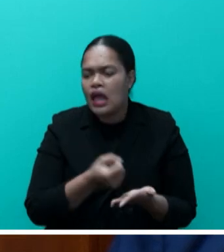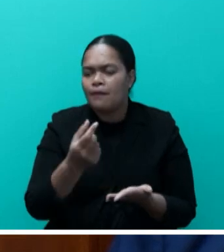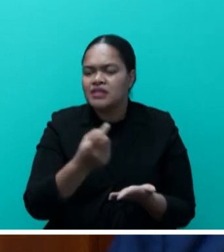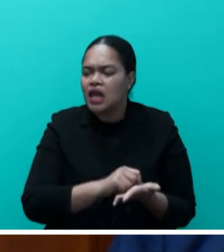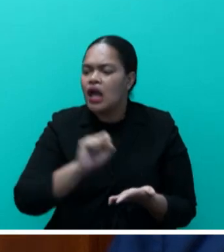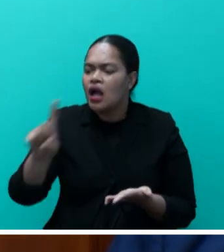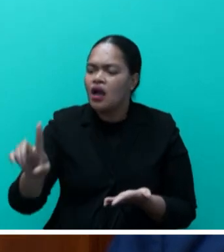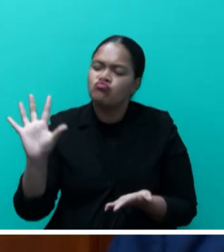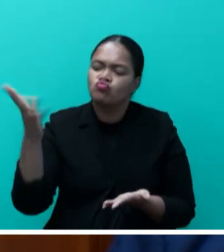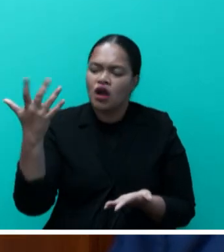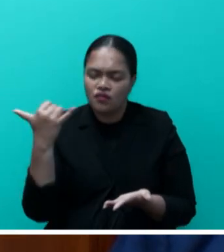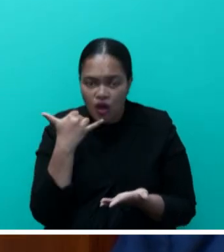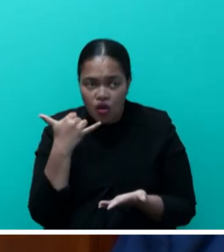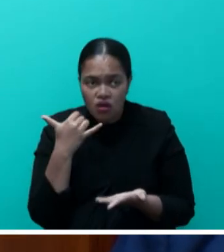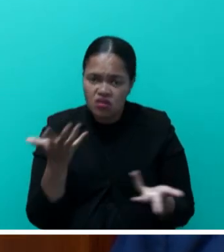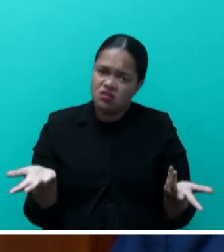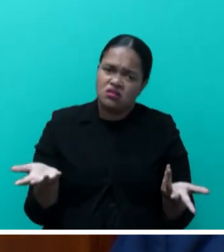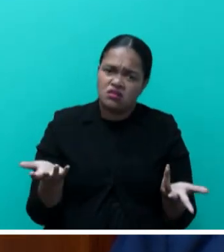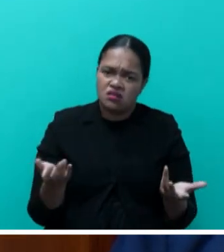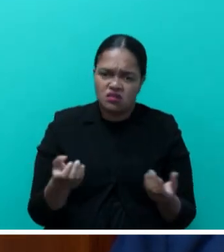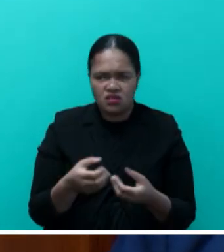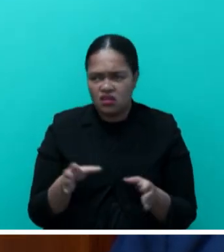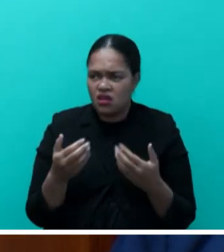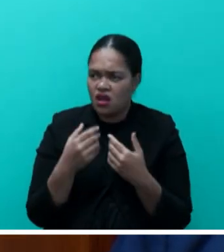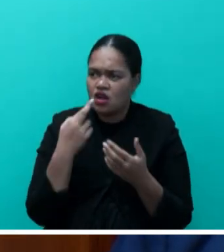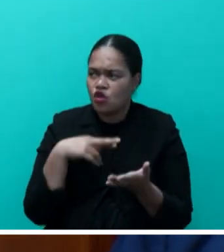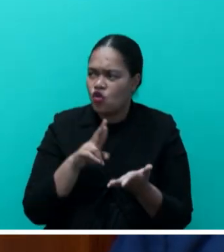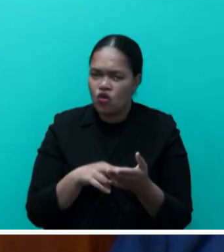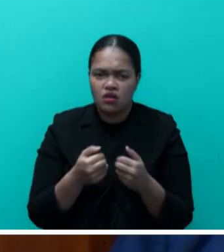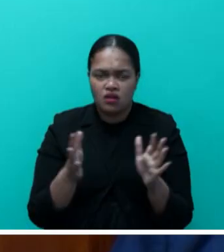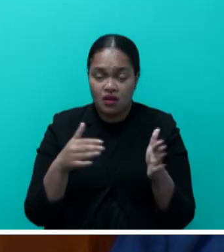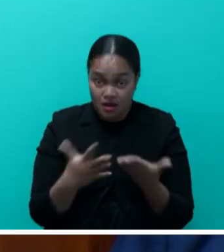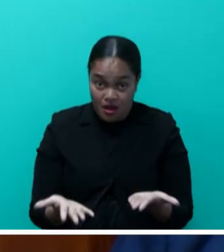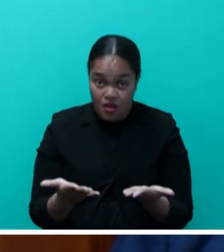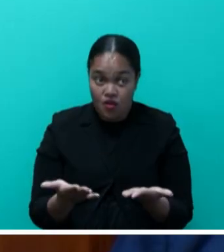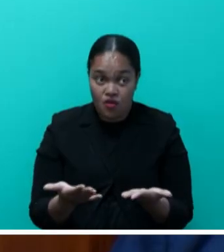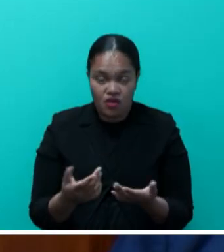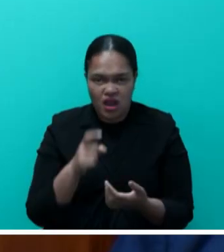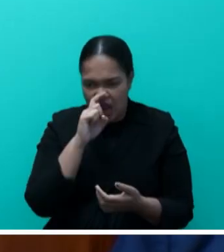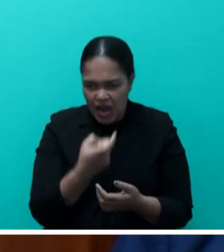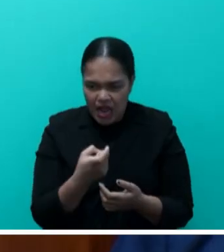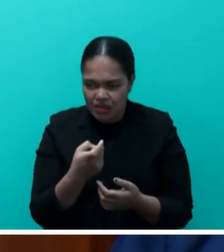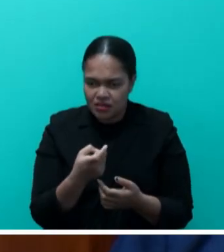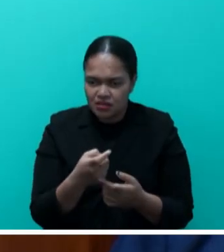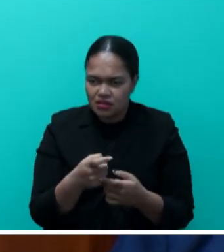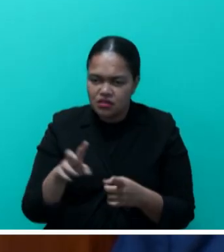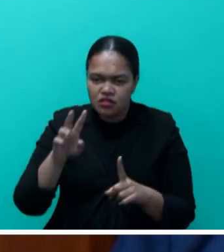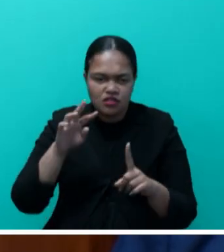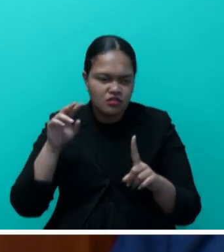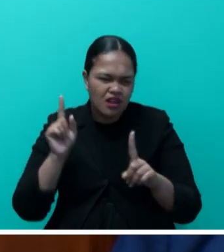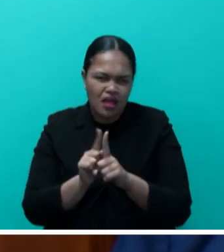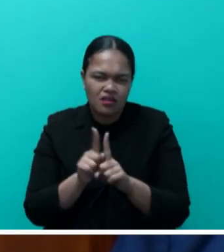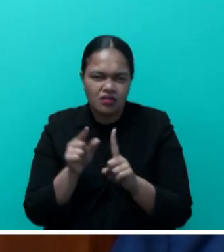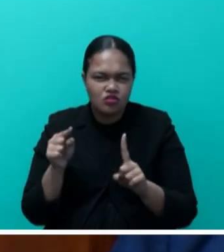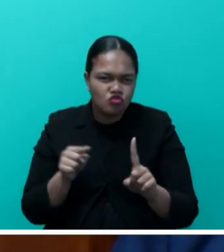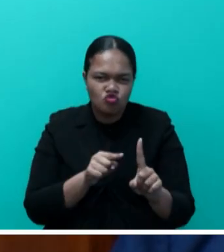mobile phone, and we've lost record of that. So it's manually recorded, and we cannot trace back that information.